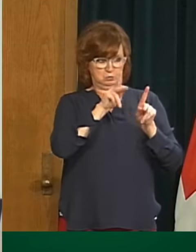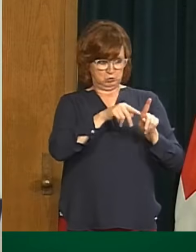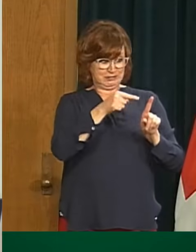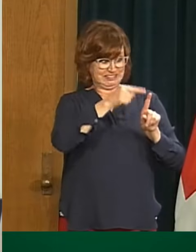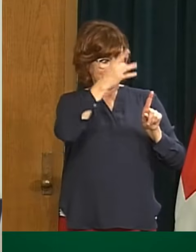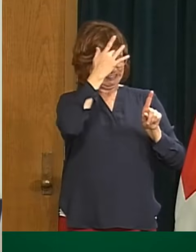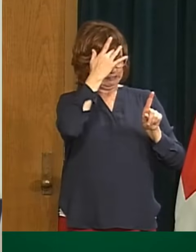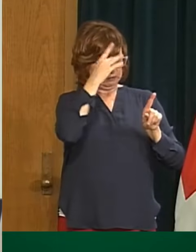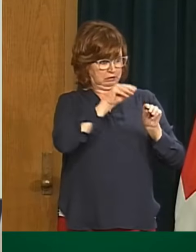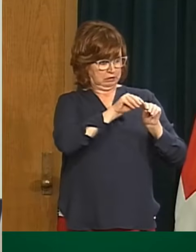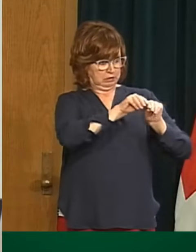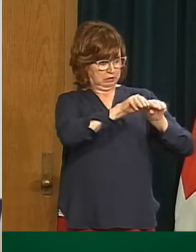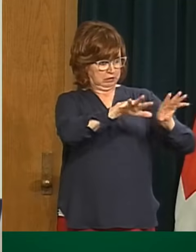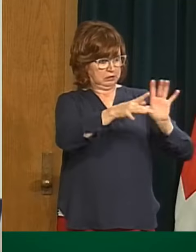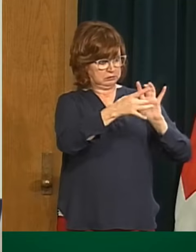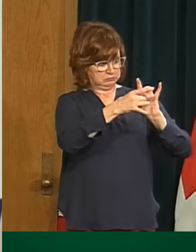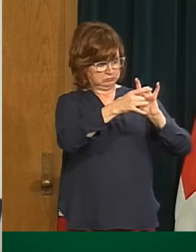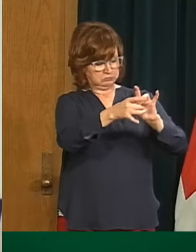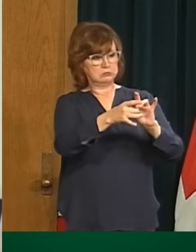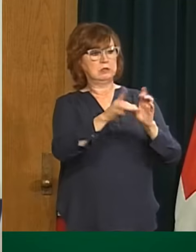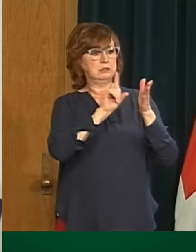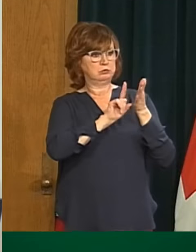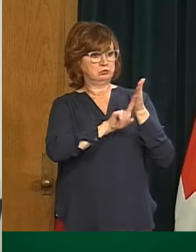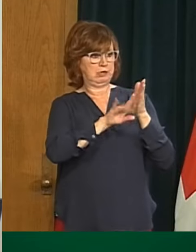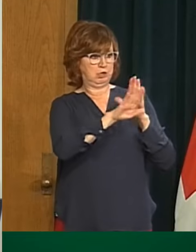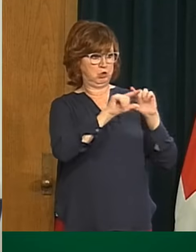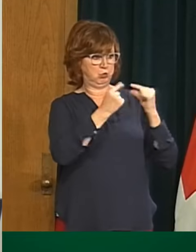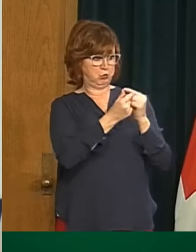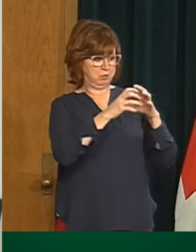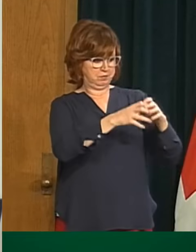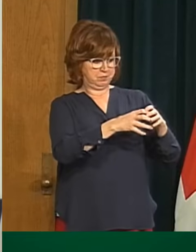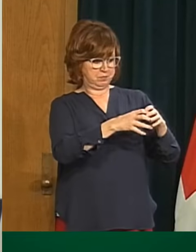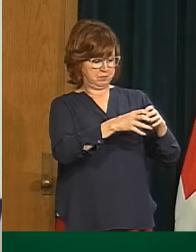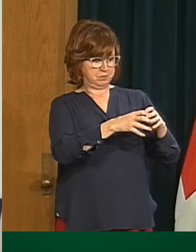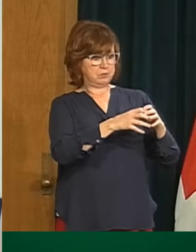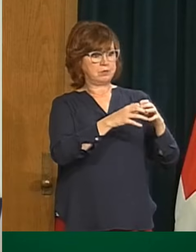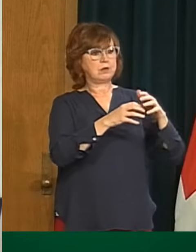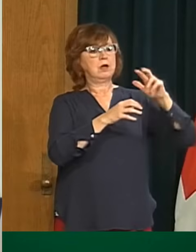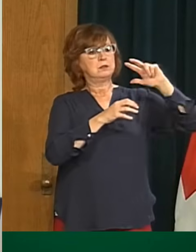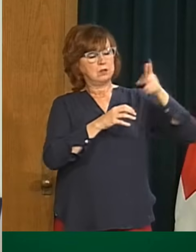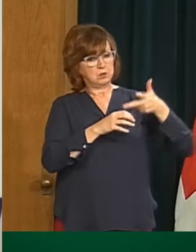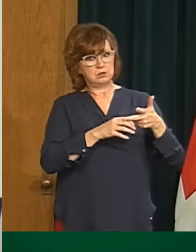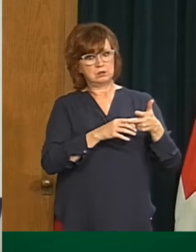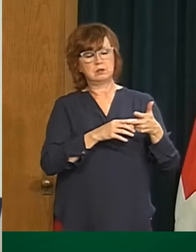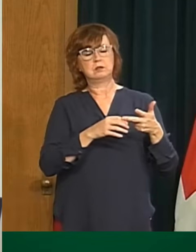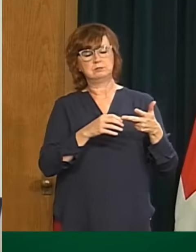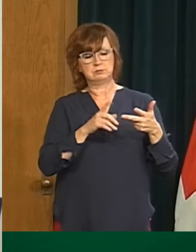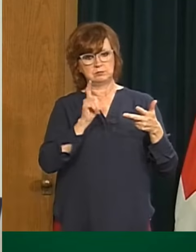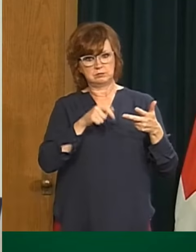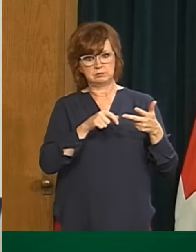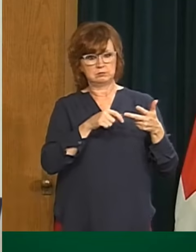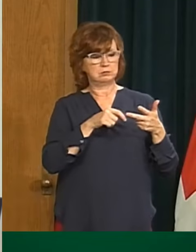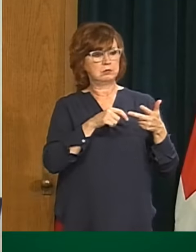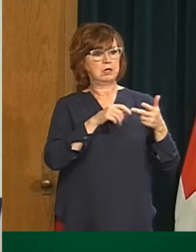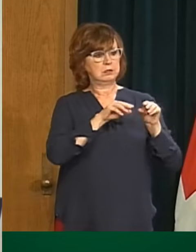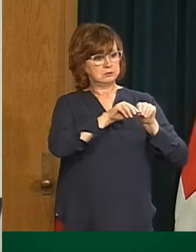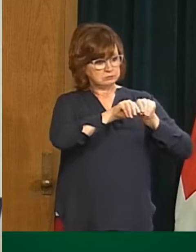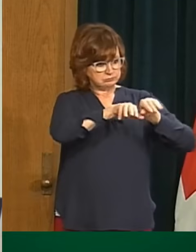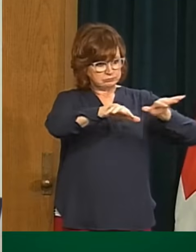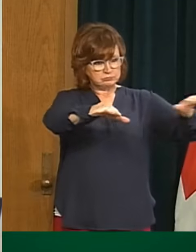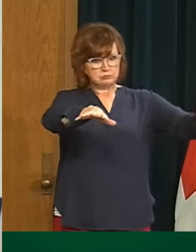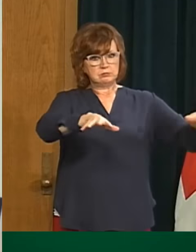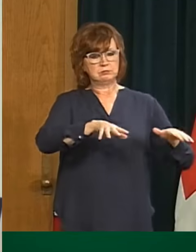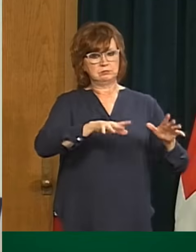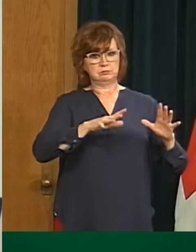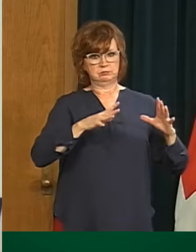two are not sufficient to control the outbreak, you then have to deploy significant resources, and like Scott mentioned,